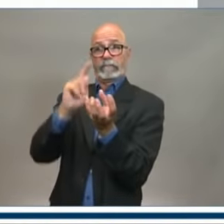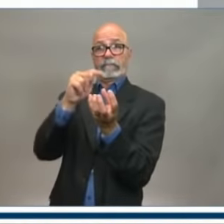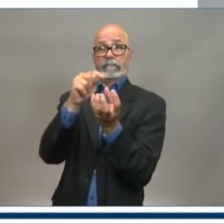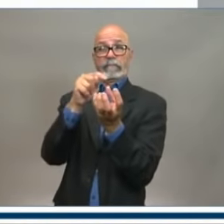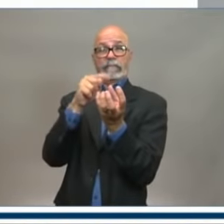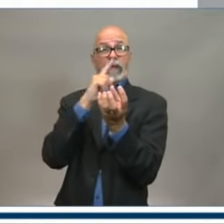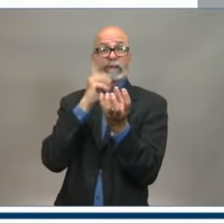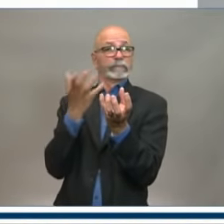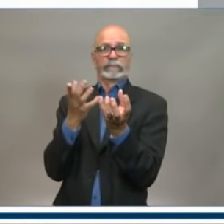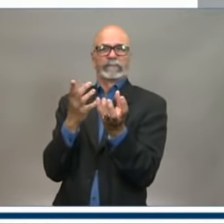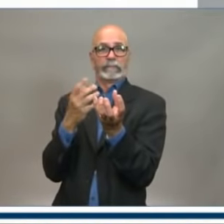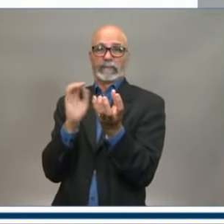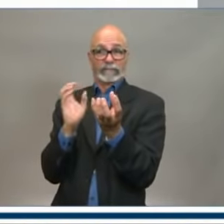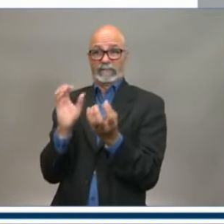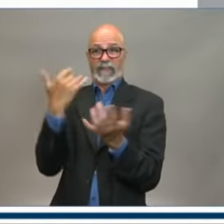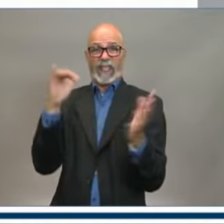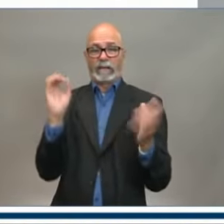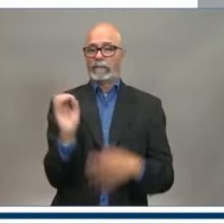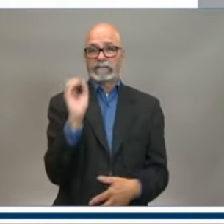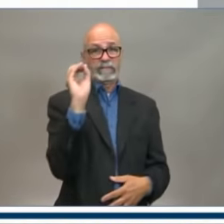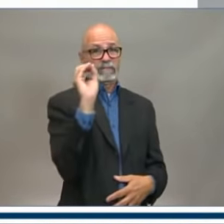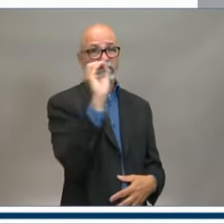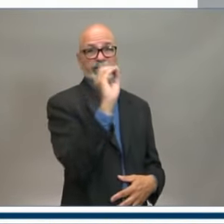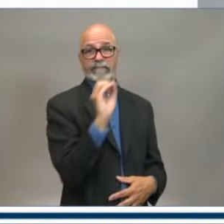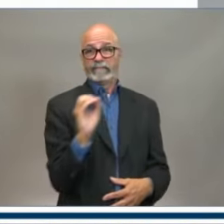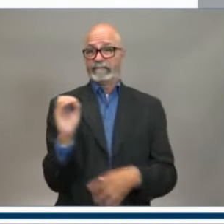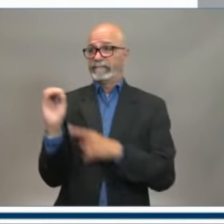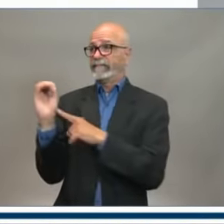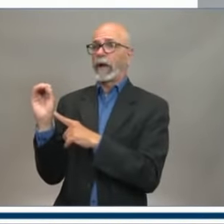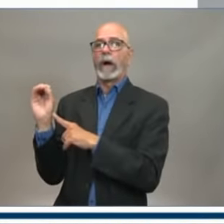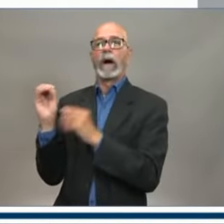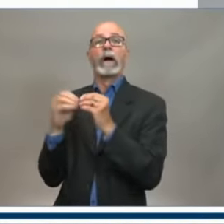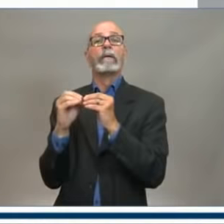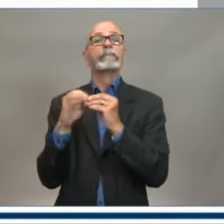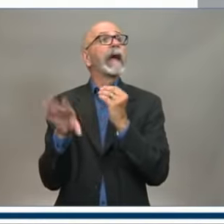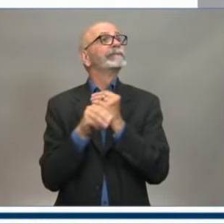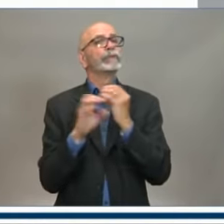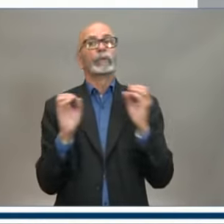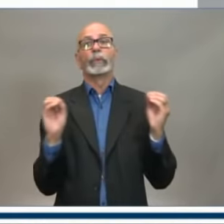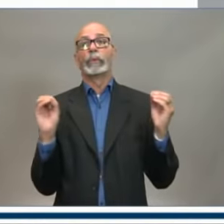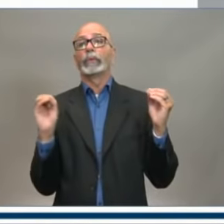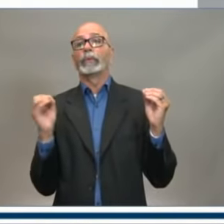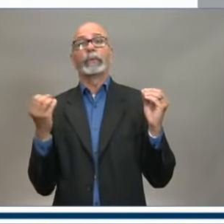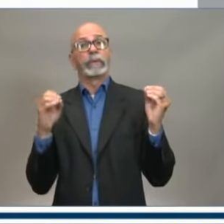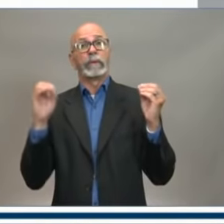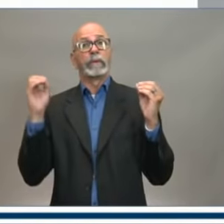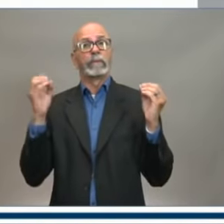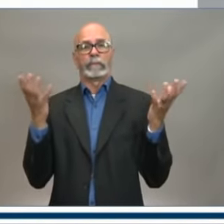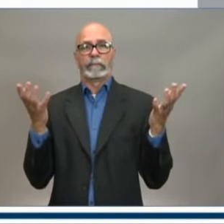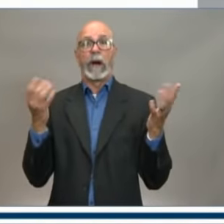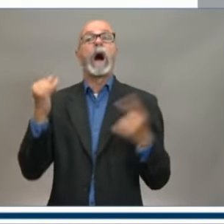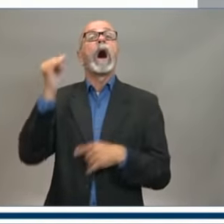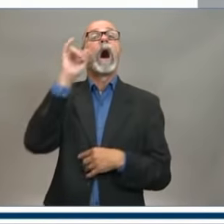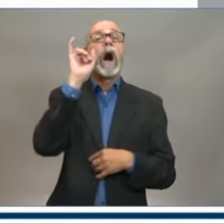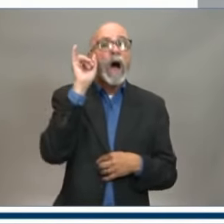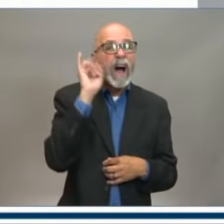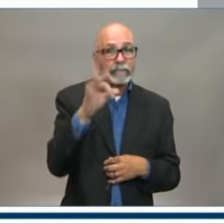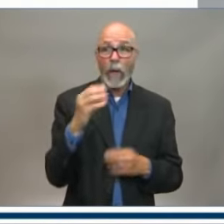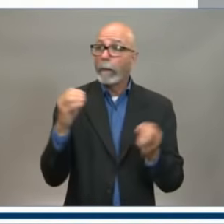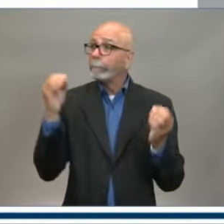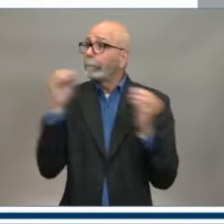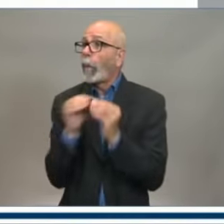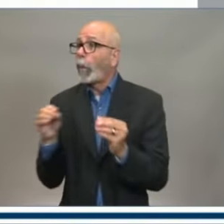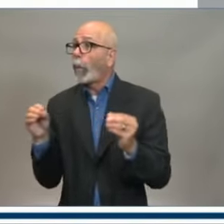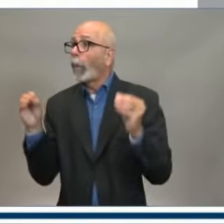really conclusion that there's nothing really robustly to add. We'll look at that. If we get more activity, then we might change